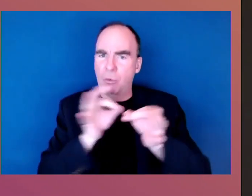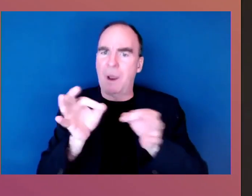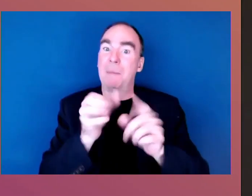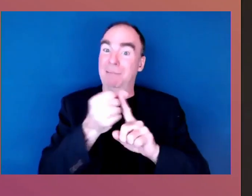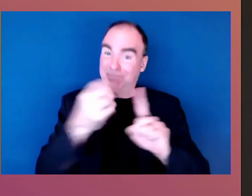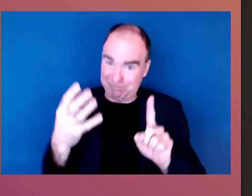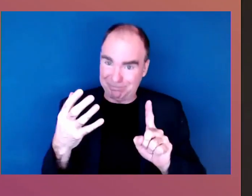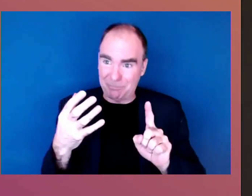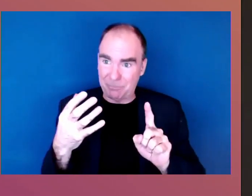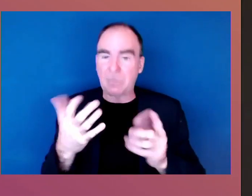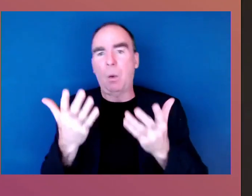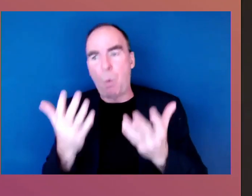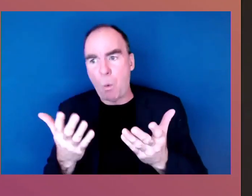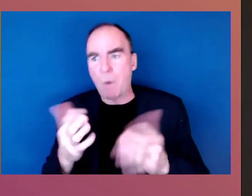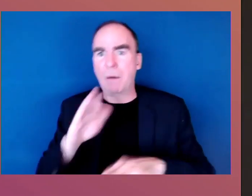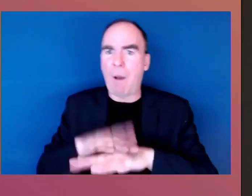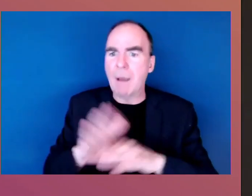describe alternative text in